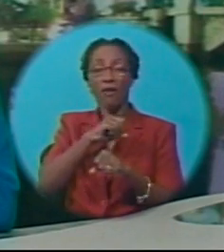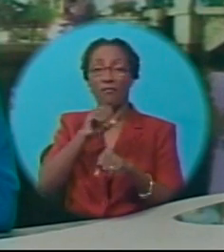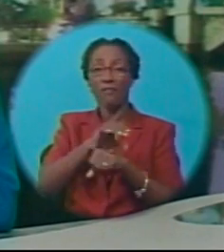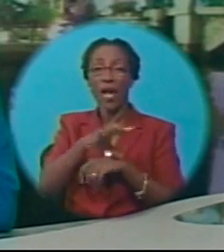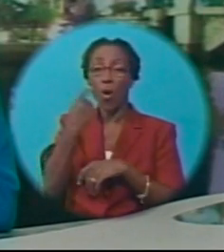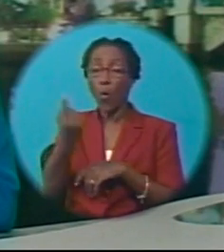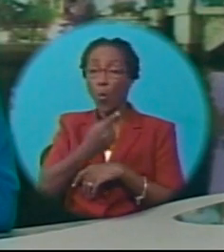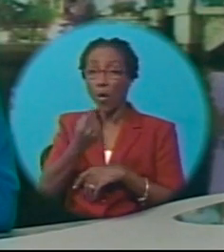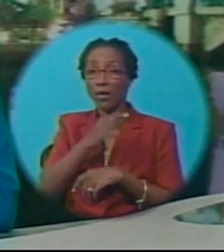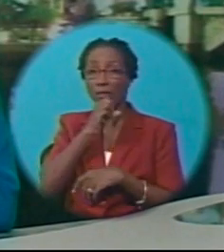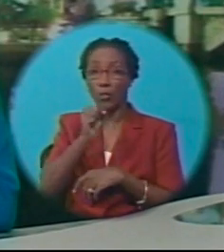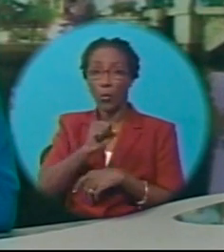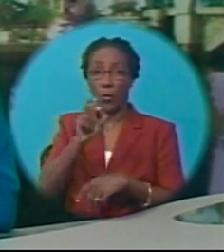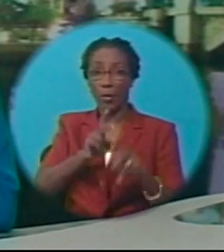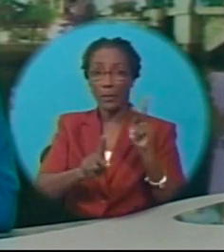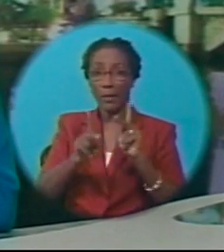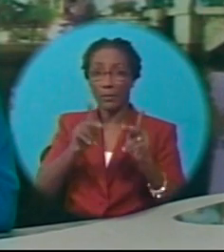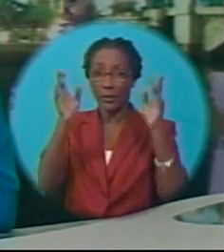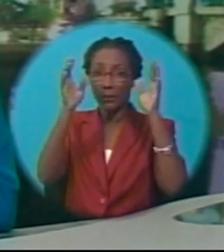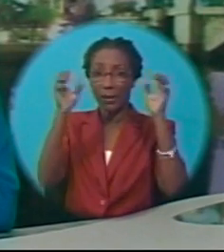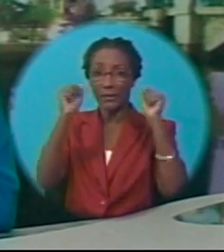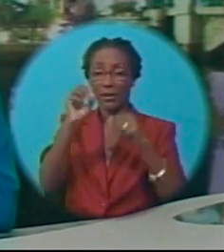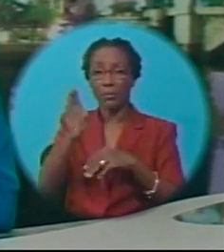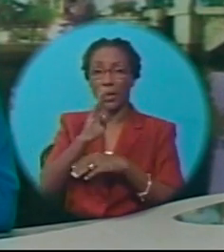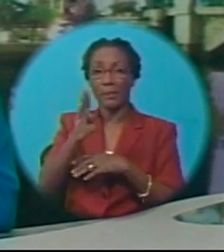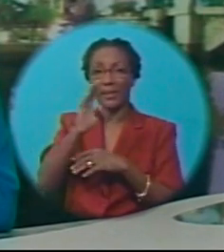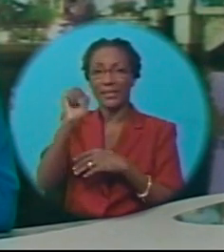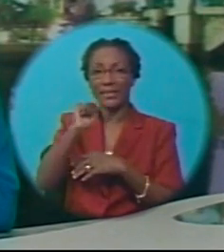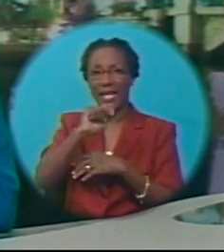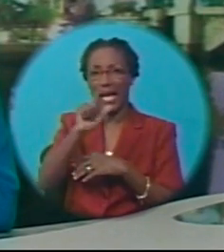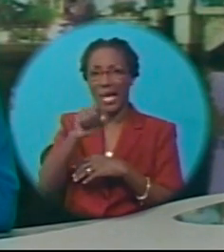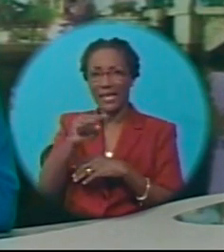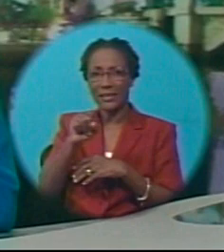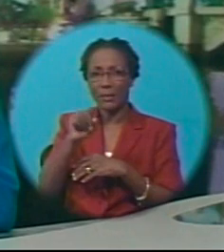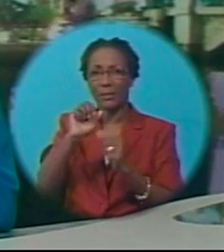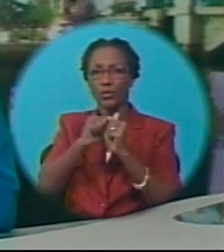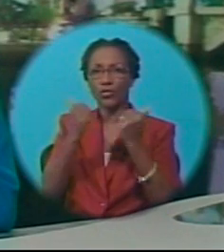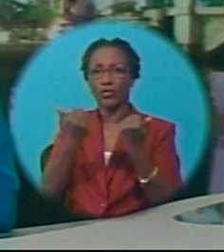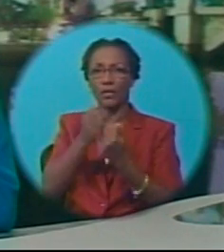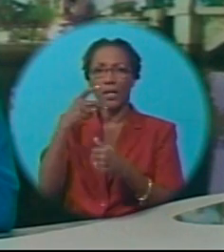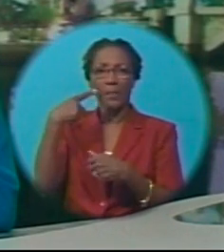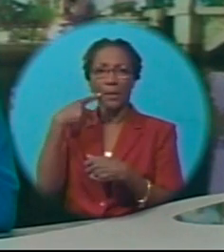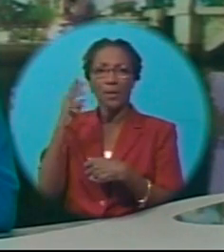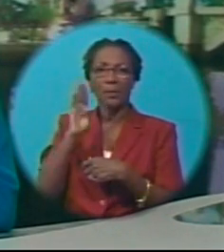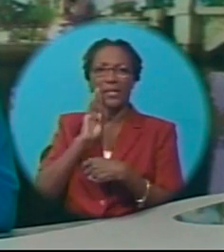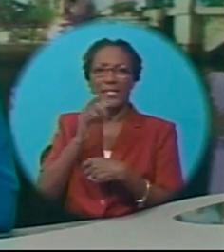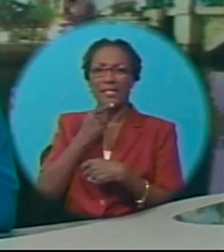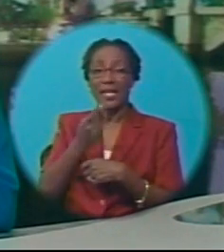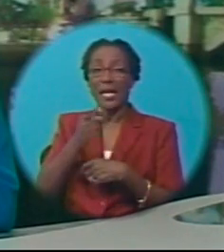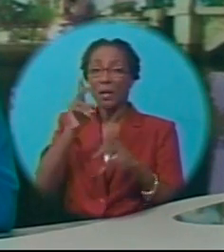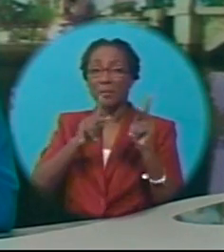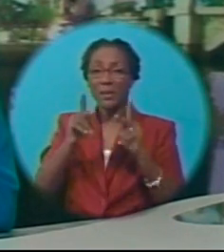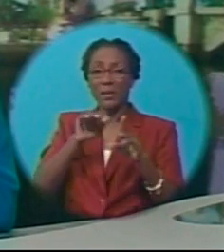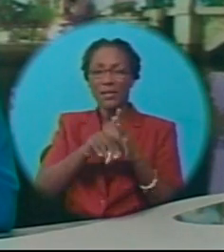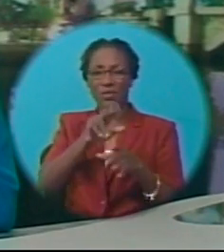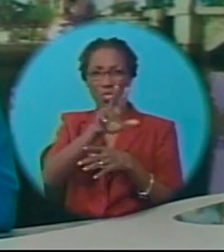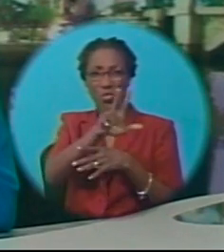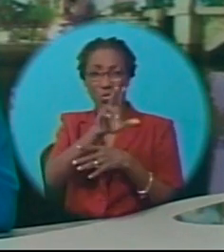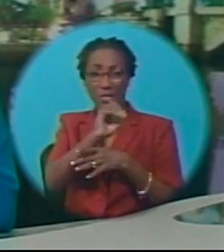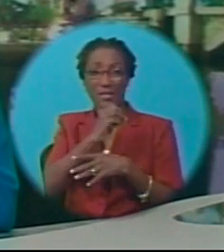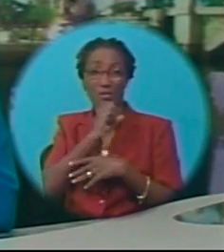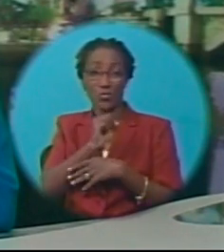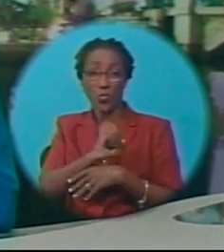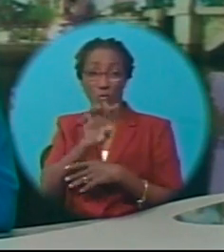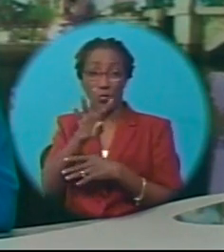According to President of the Barbados Alzheimer's Association, Pamelia Burton, there are records of people in their 30s and 40s developing